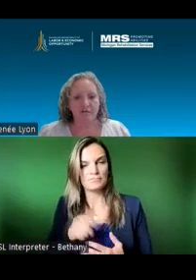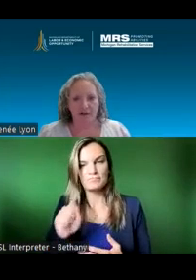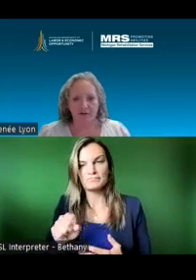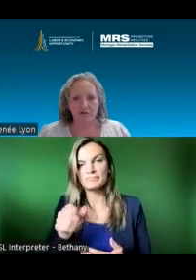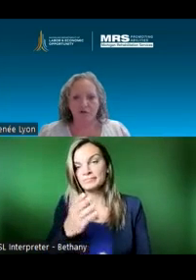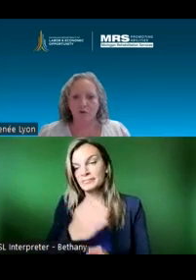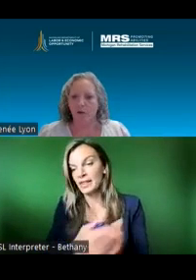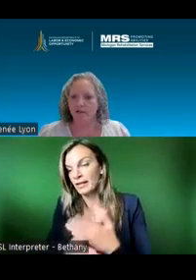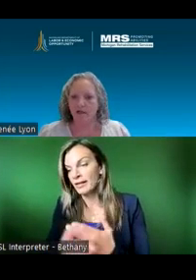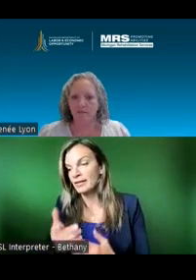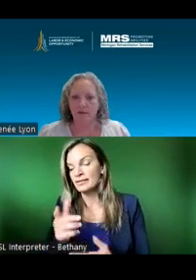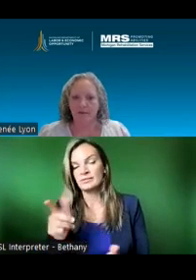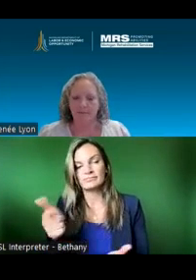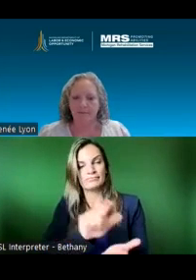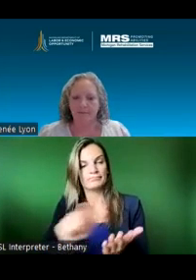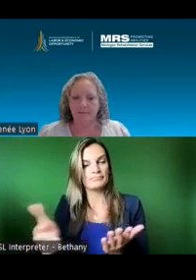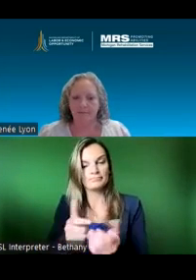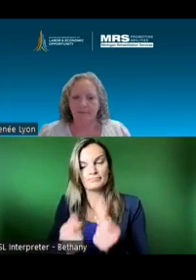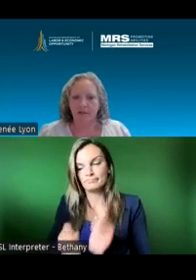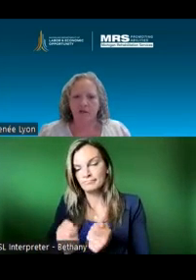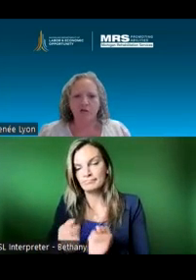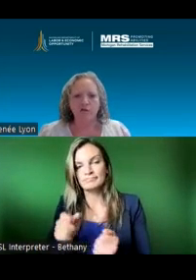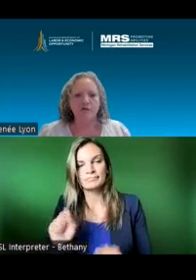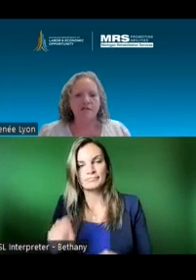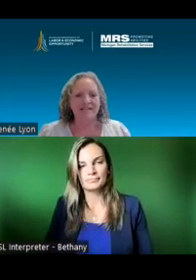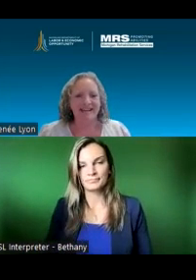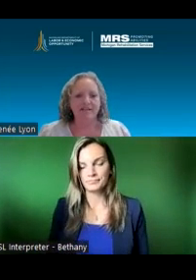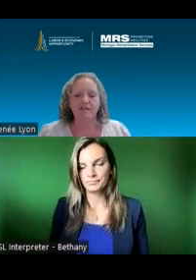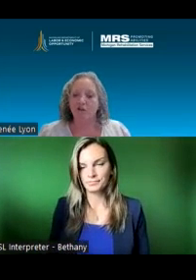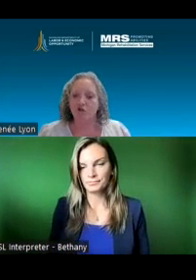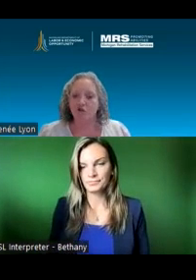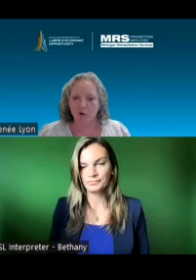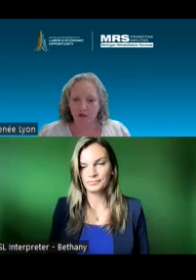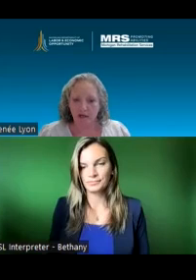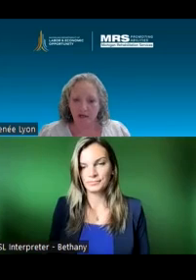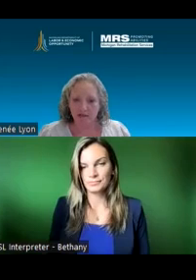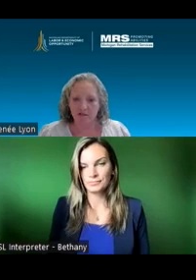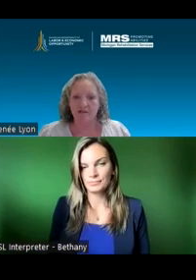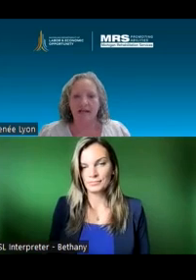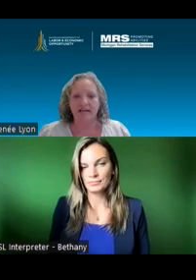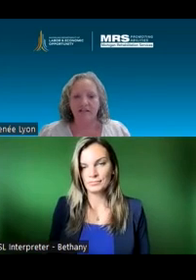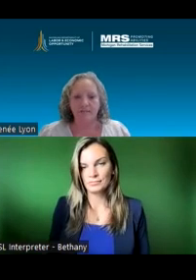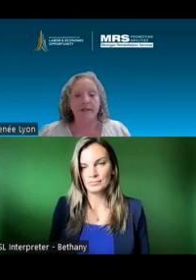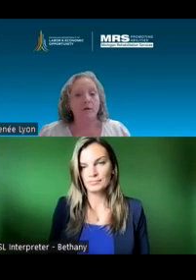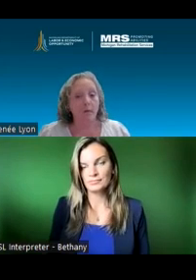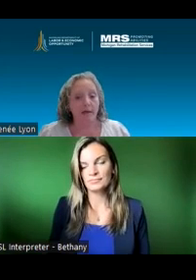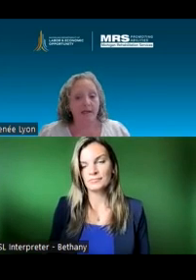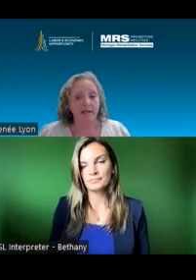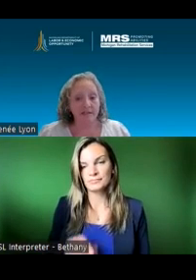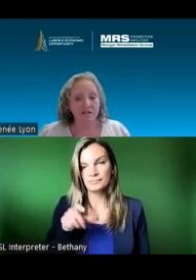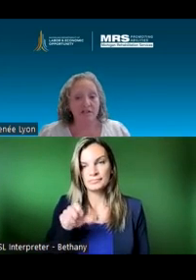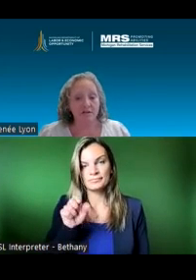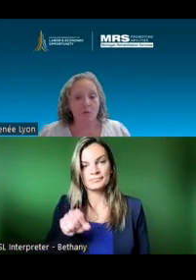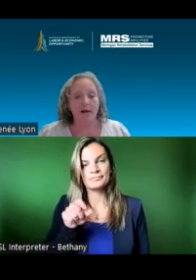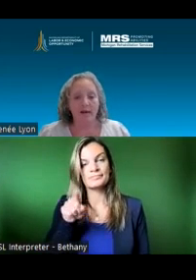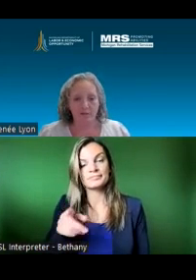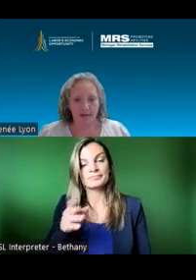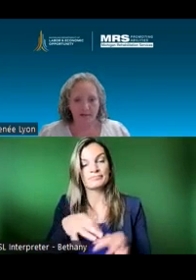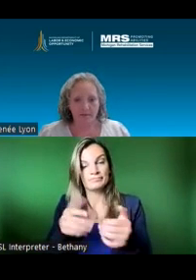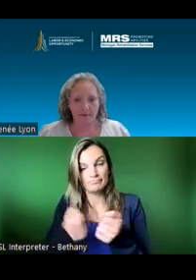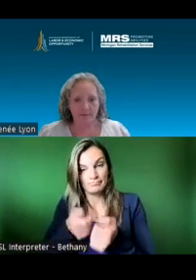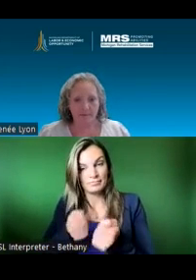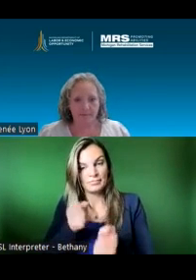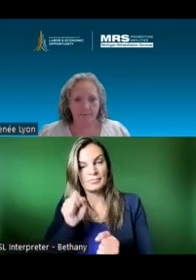your fingers when typing. Use text shortcuts and speak recognition